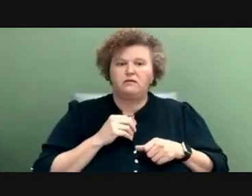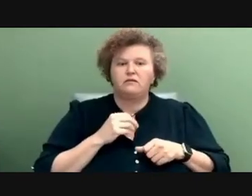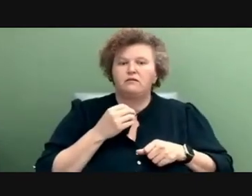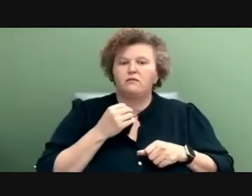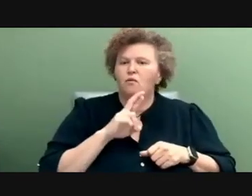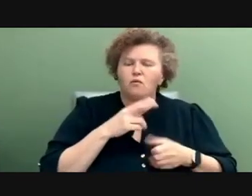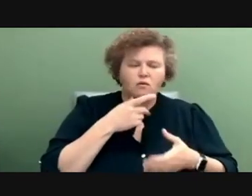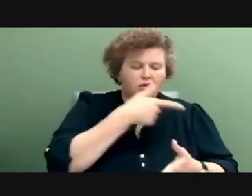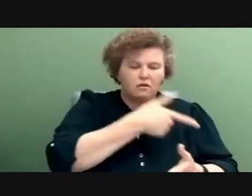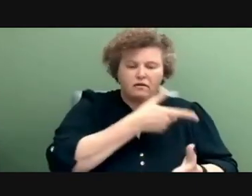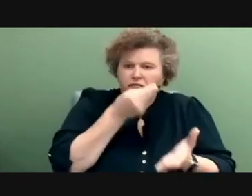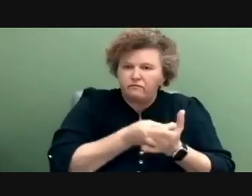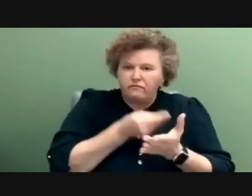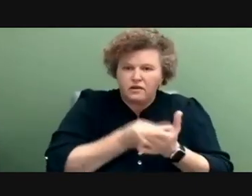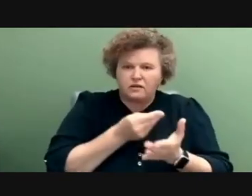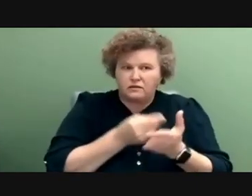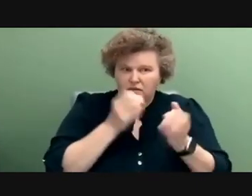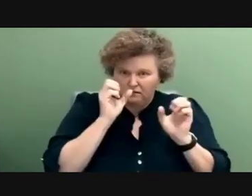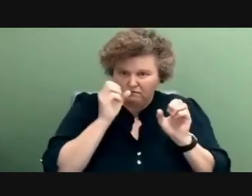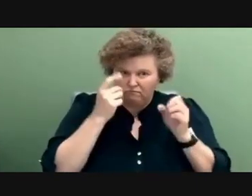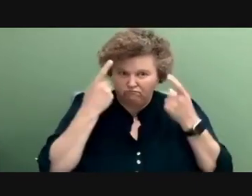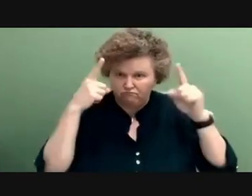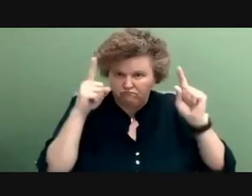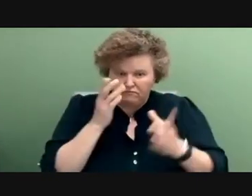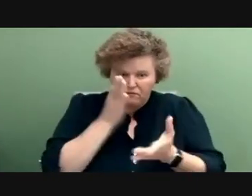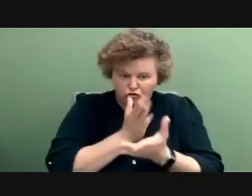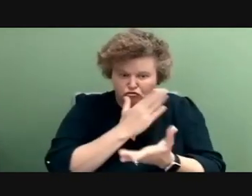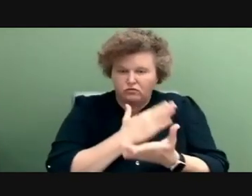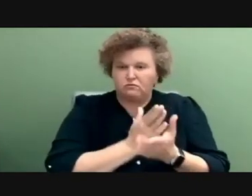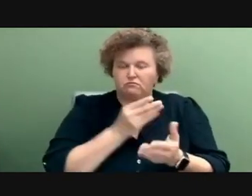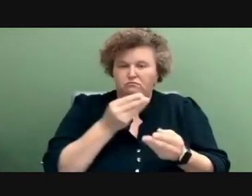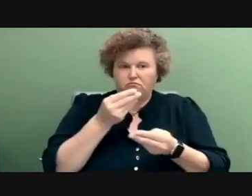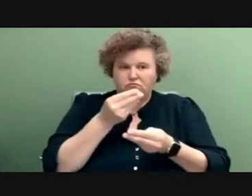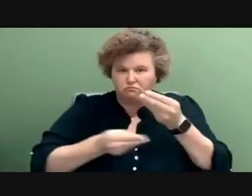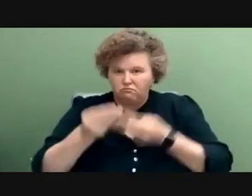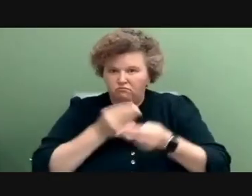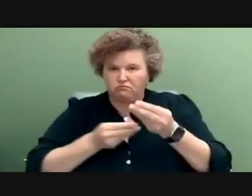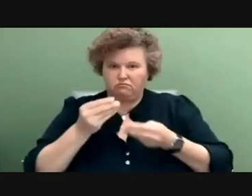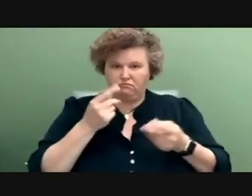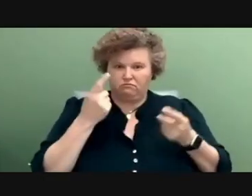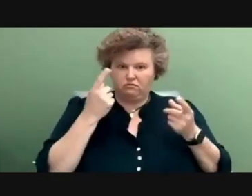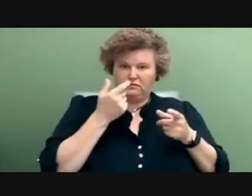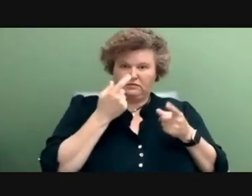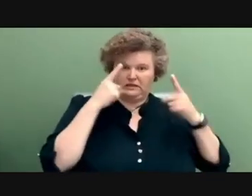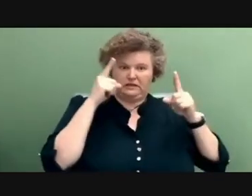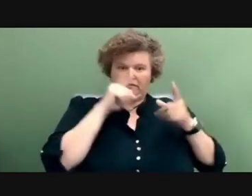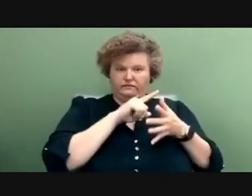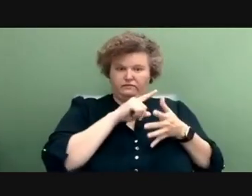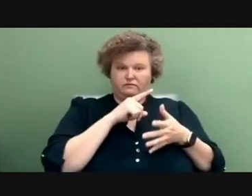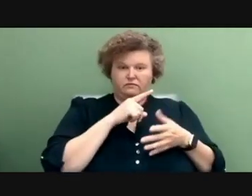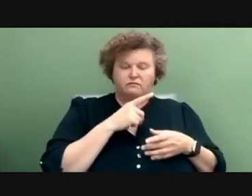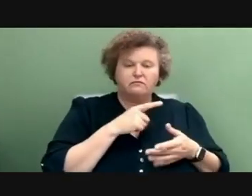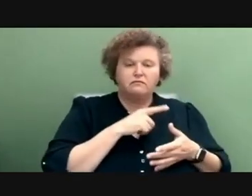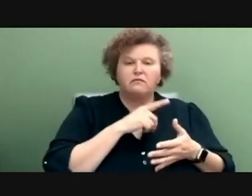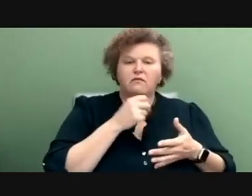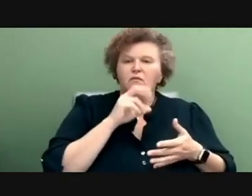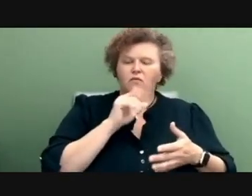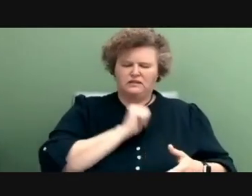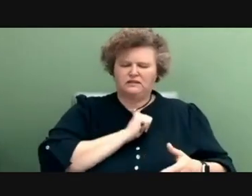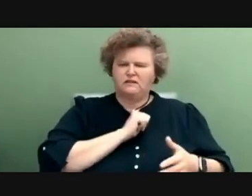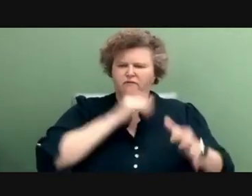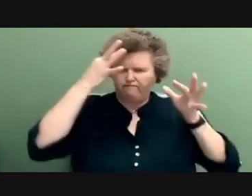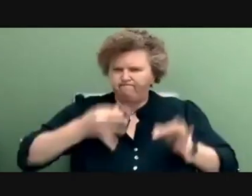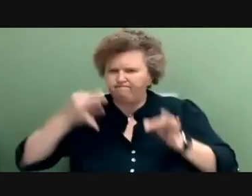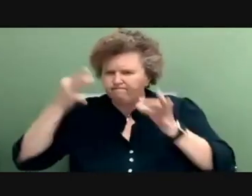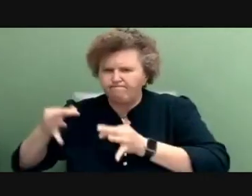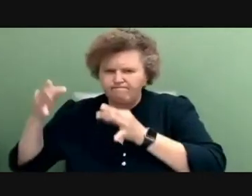maybe it's impossible to have independent living. So as far as like budgeting with money, being successful in that